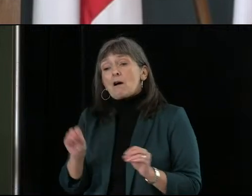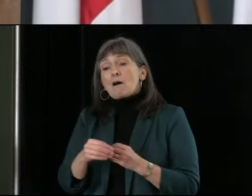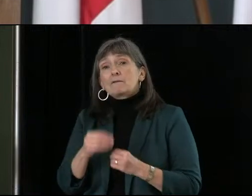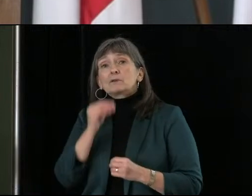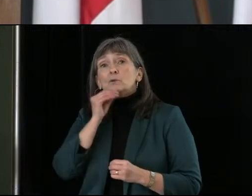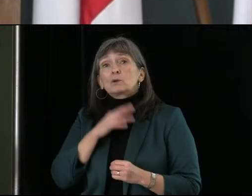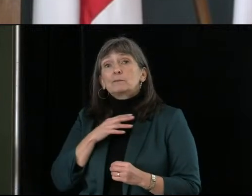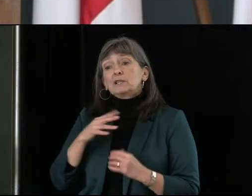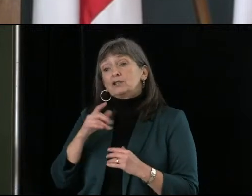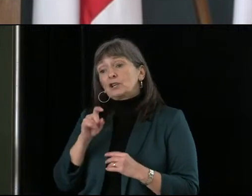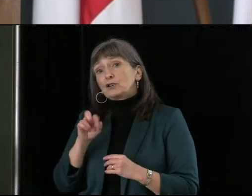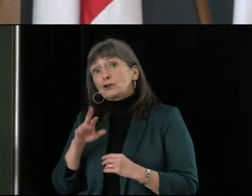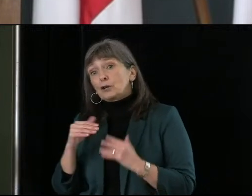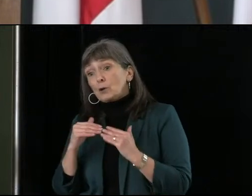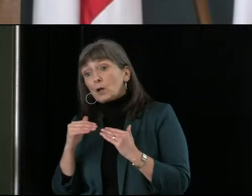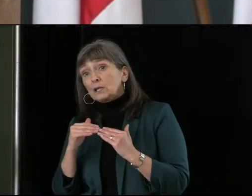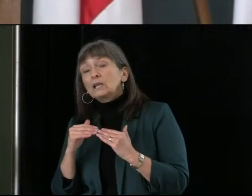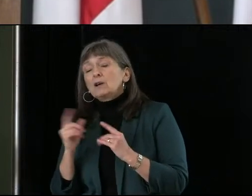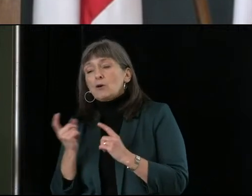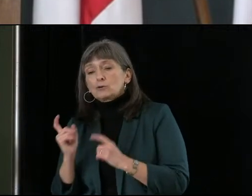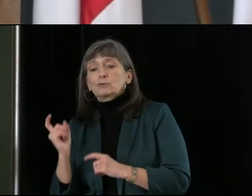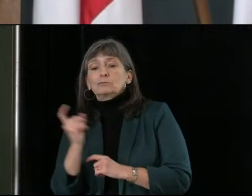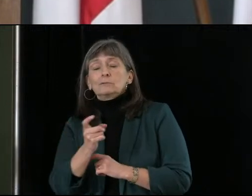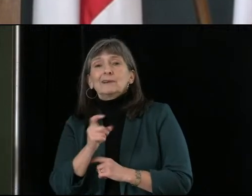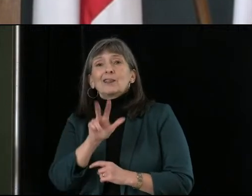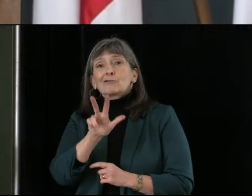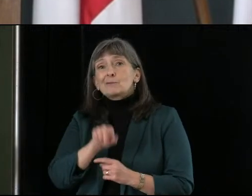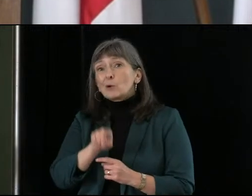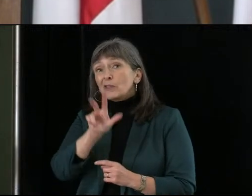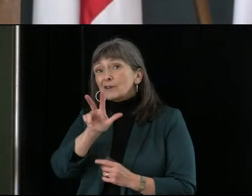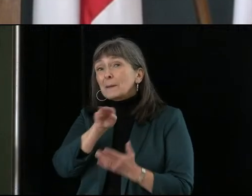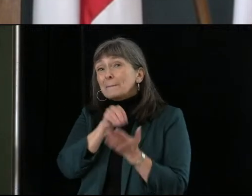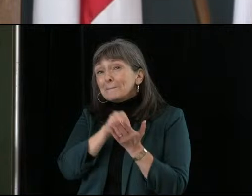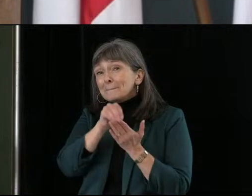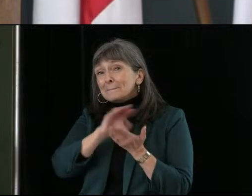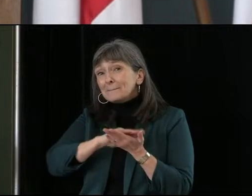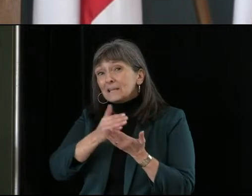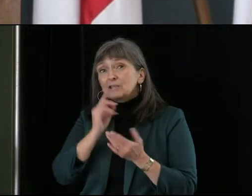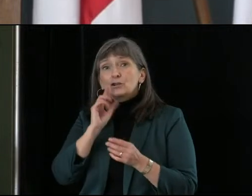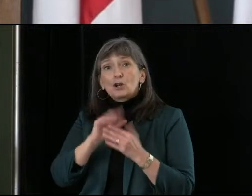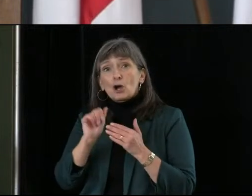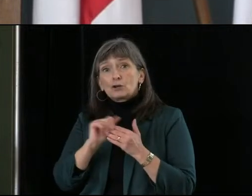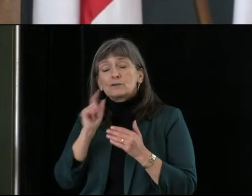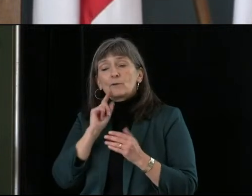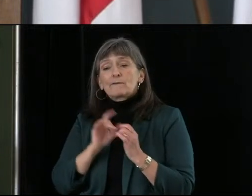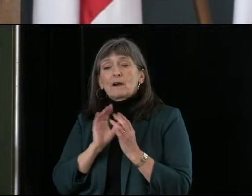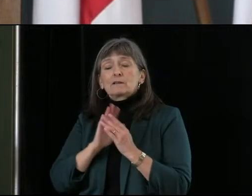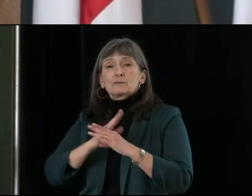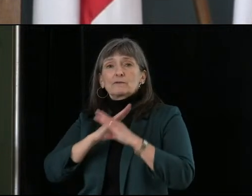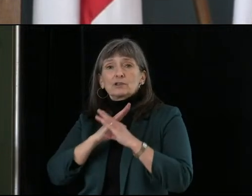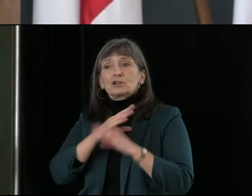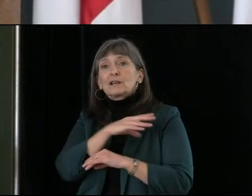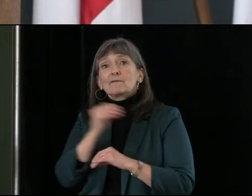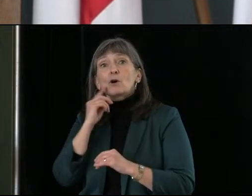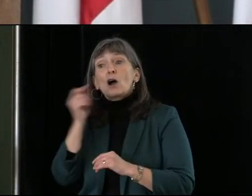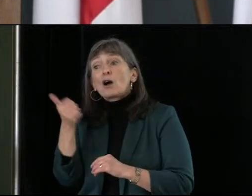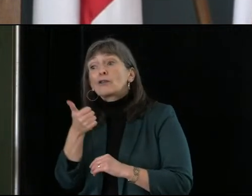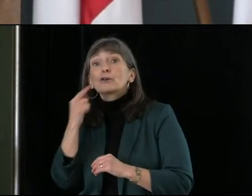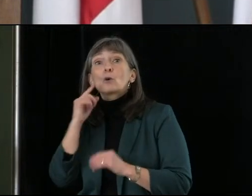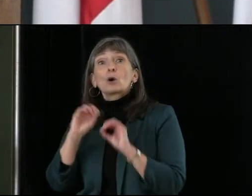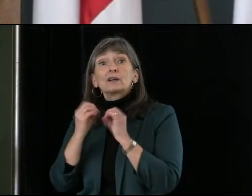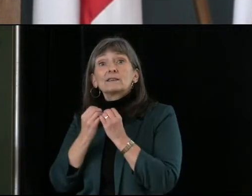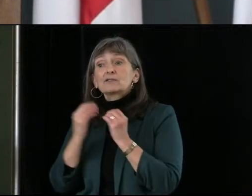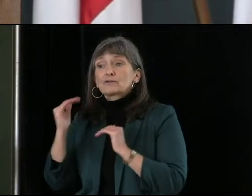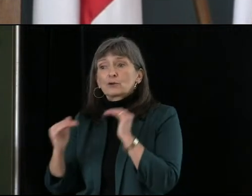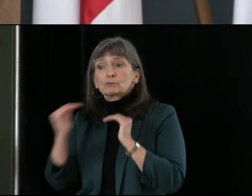Gender Equality also allocated $3.3 million in violence prevention and equity-seeking organizations